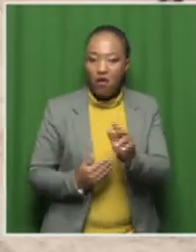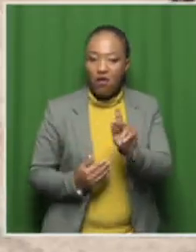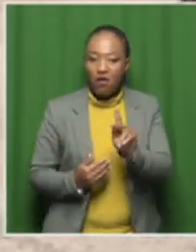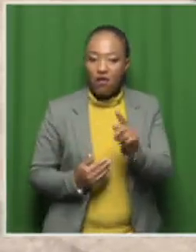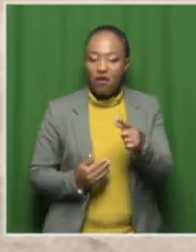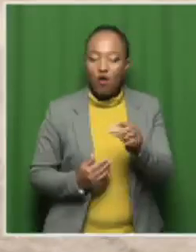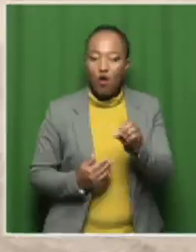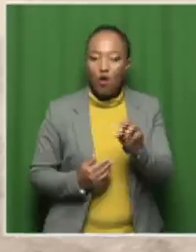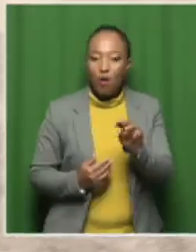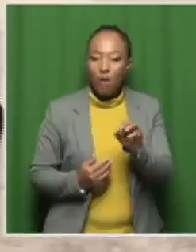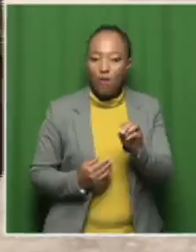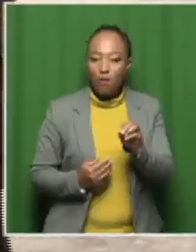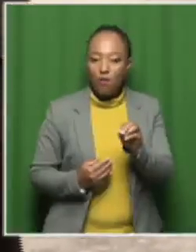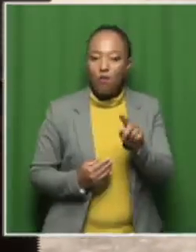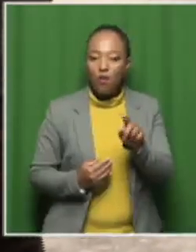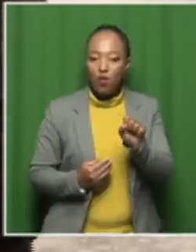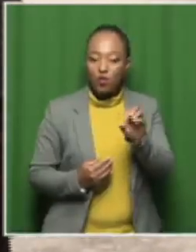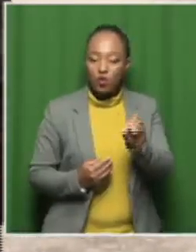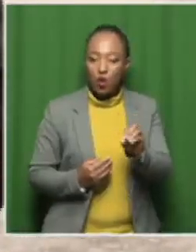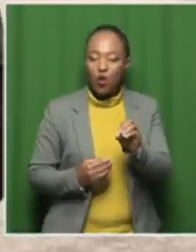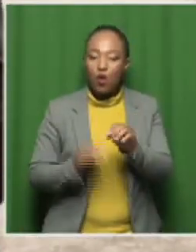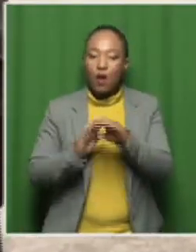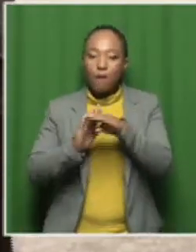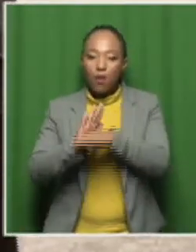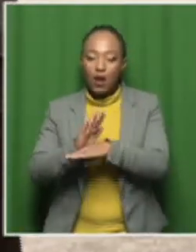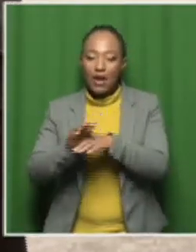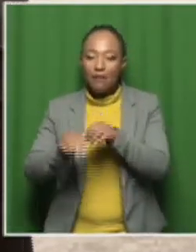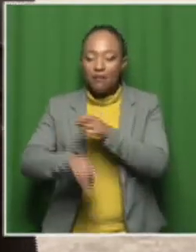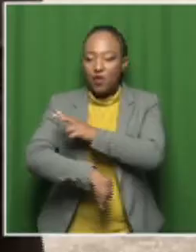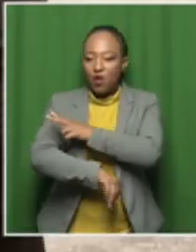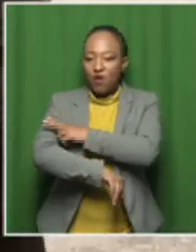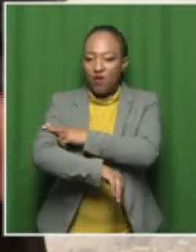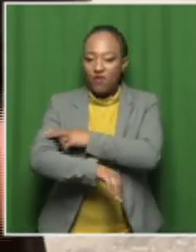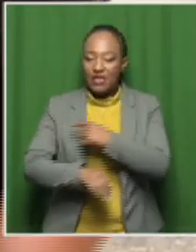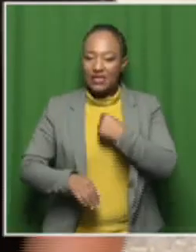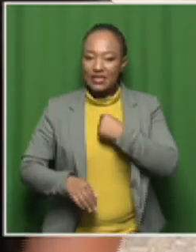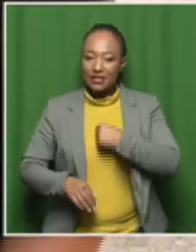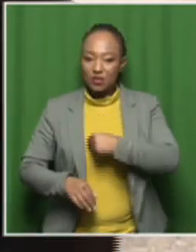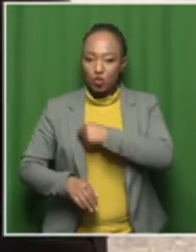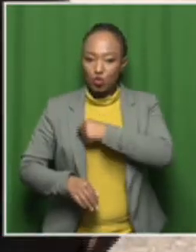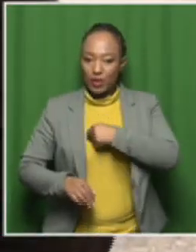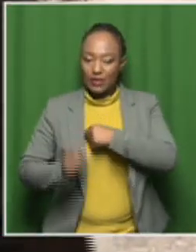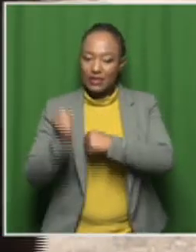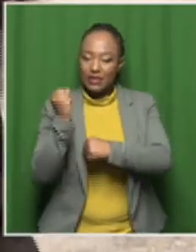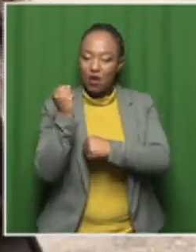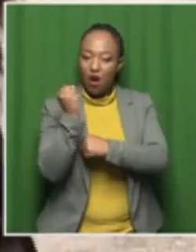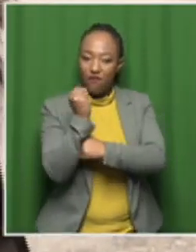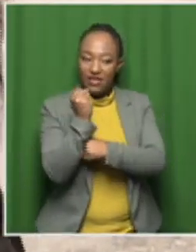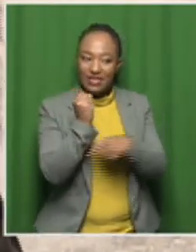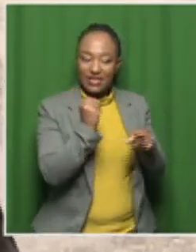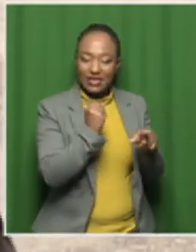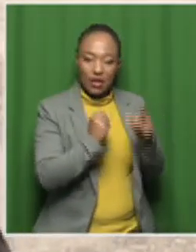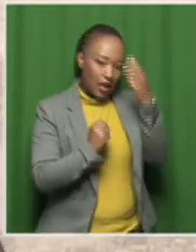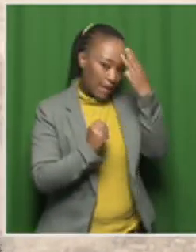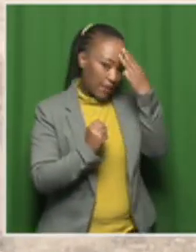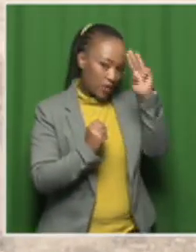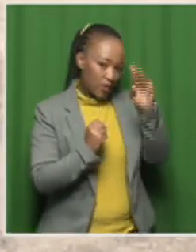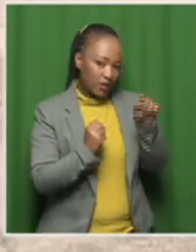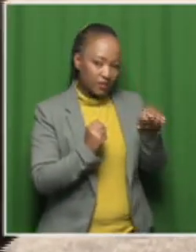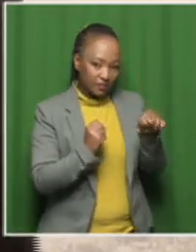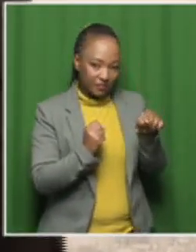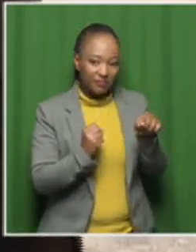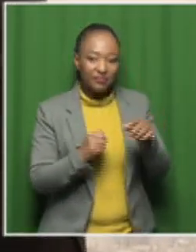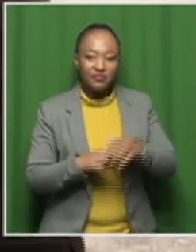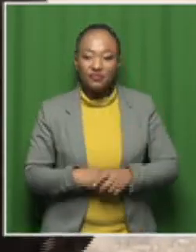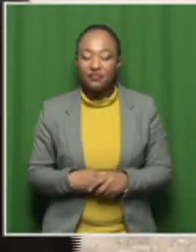Austin. She's the program officer at the Swiss Embassy in Pretoria. And so thanks so much for speaking to us.